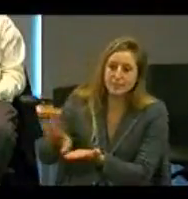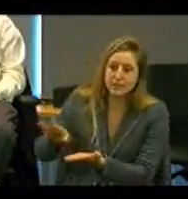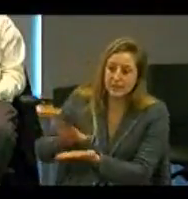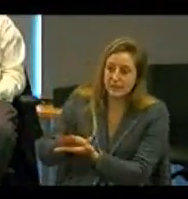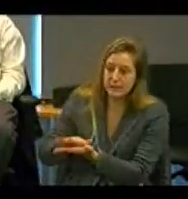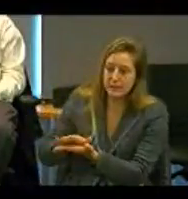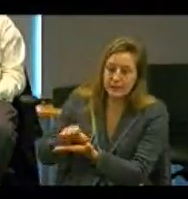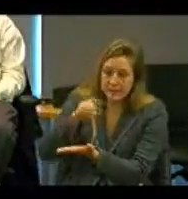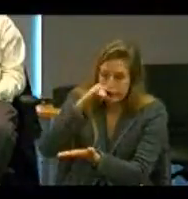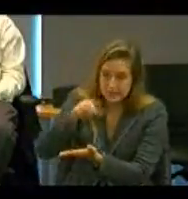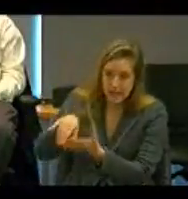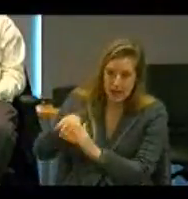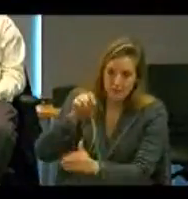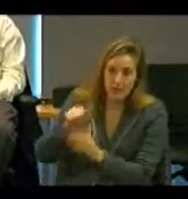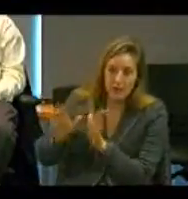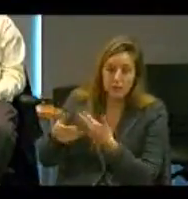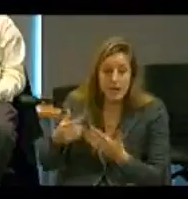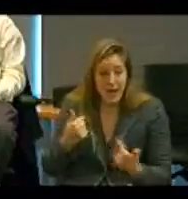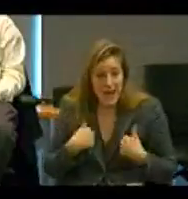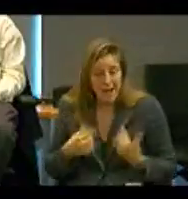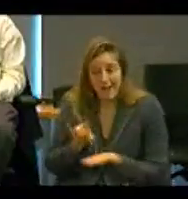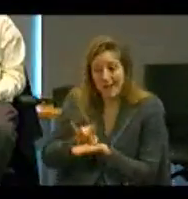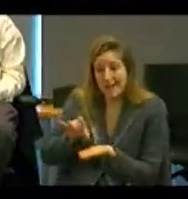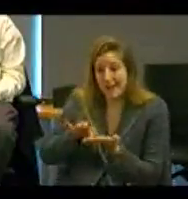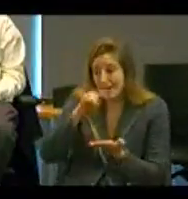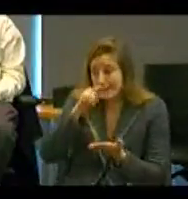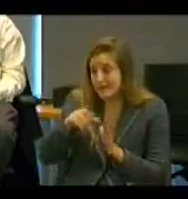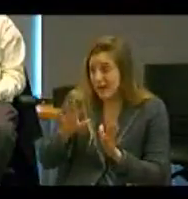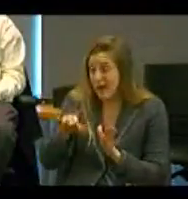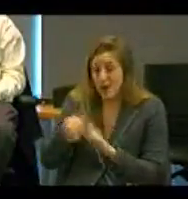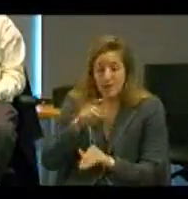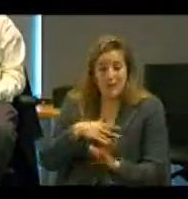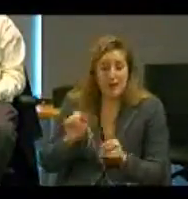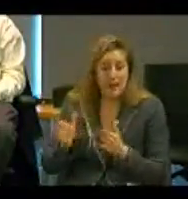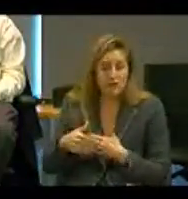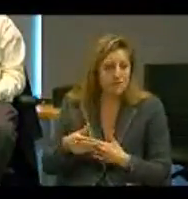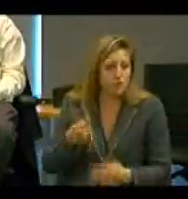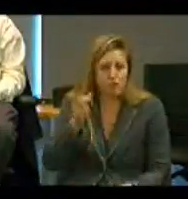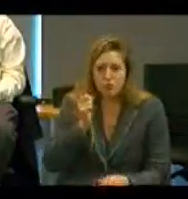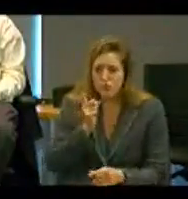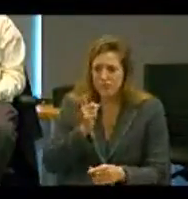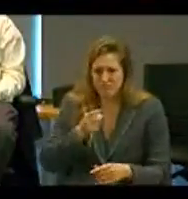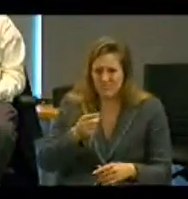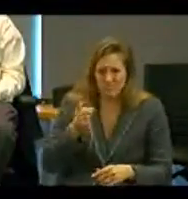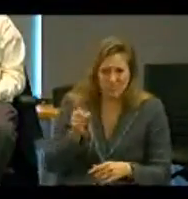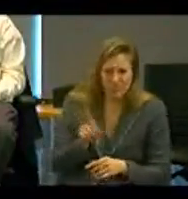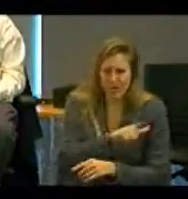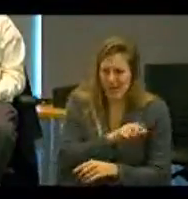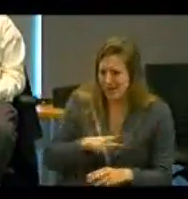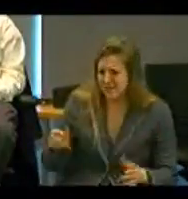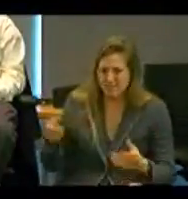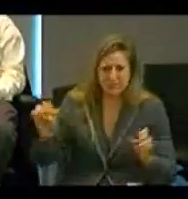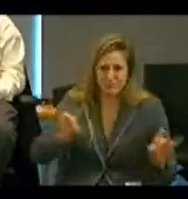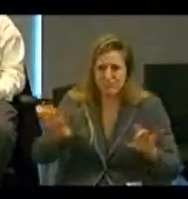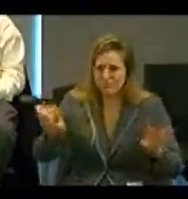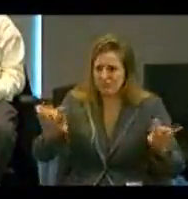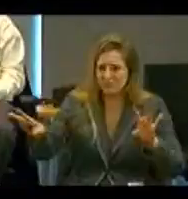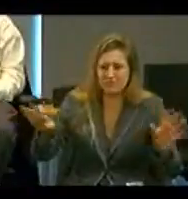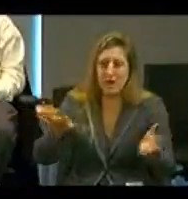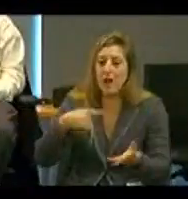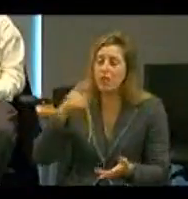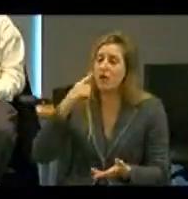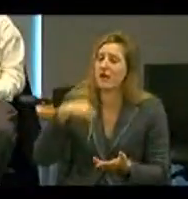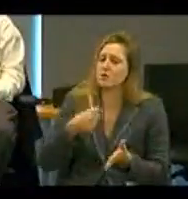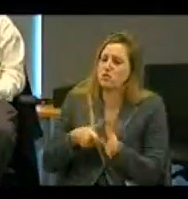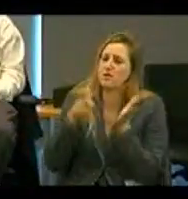that teacher. I was kicking kids out of my classroom right and left. I thought I had to demand respect from day one. And it was very frustrating. And I